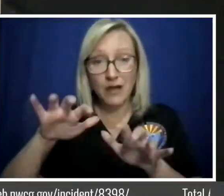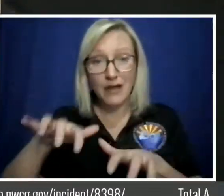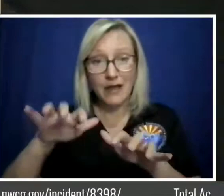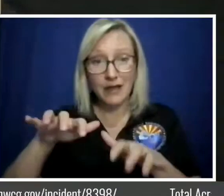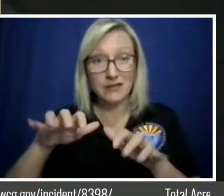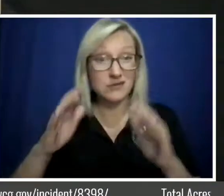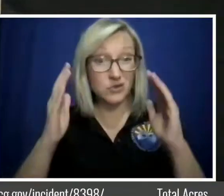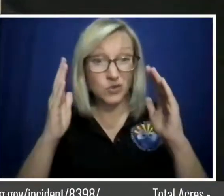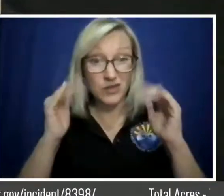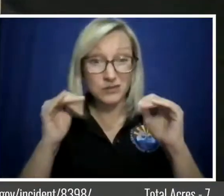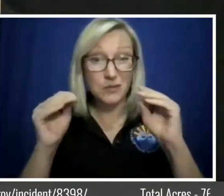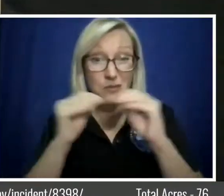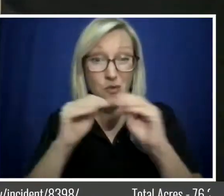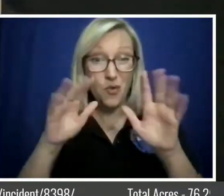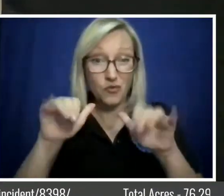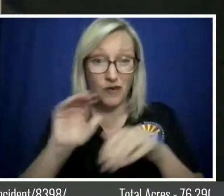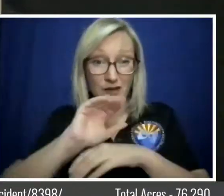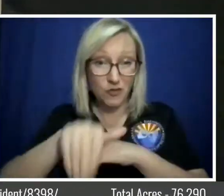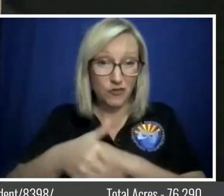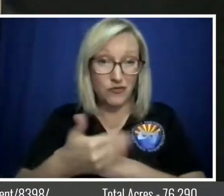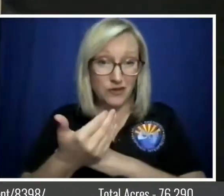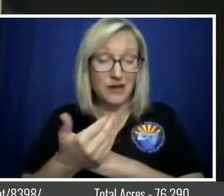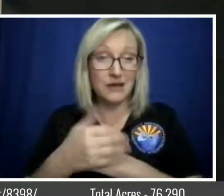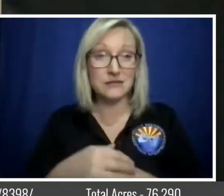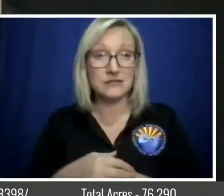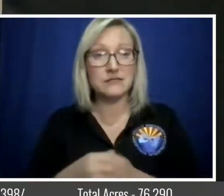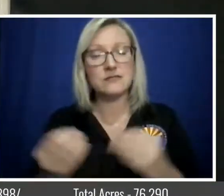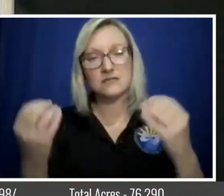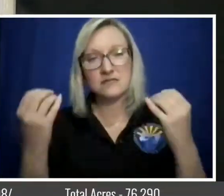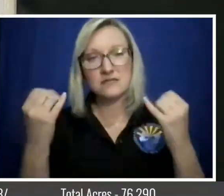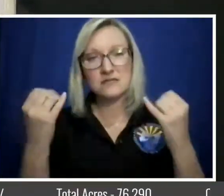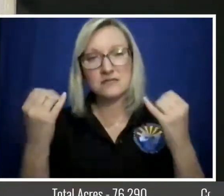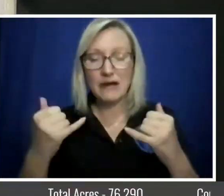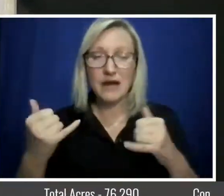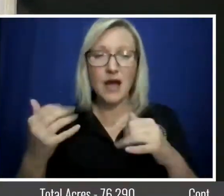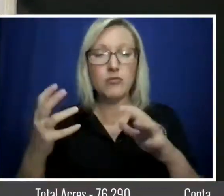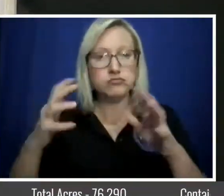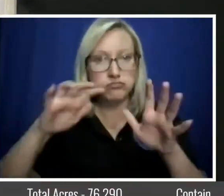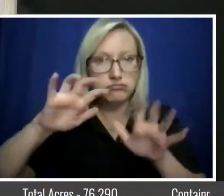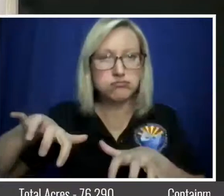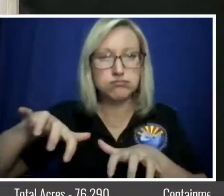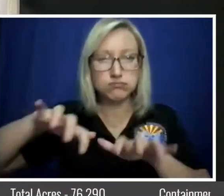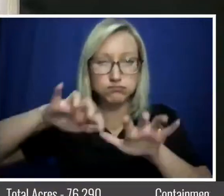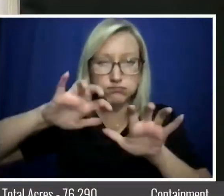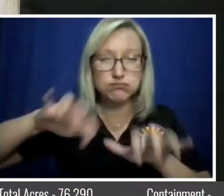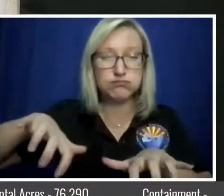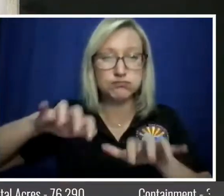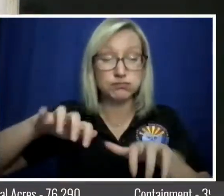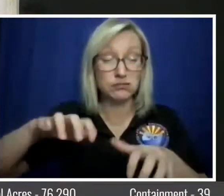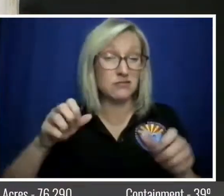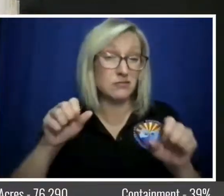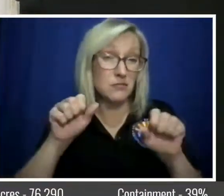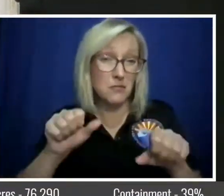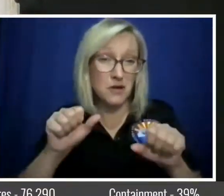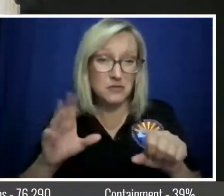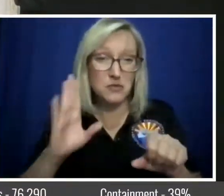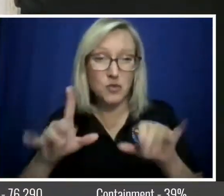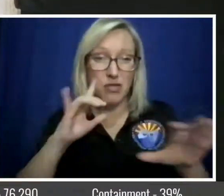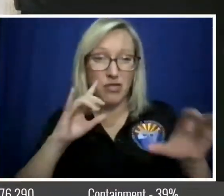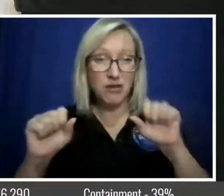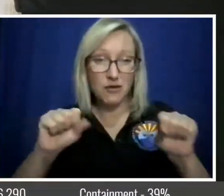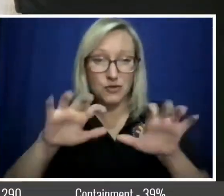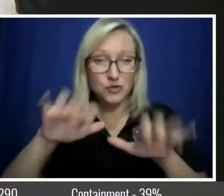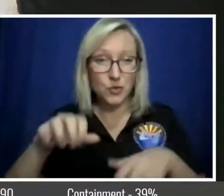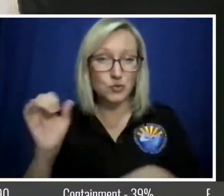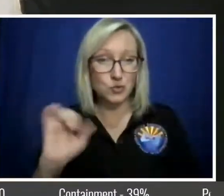rain through the night. Currently, we're getting some heavier showers, and we have the potential to get some thunderstorms as well.